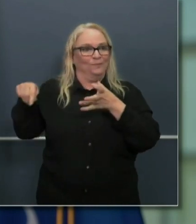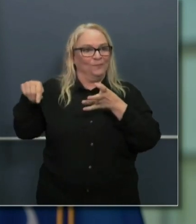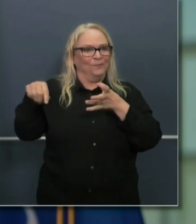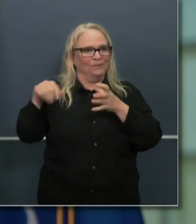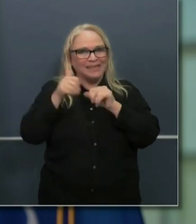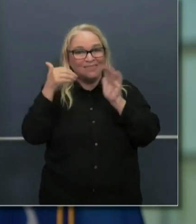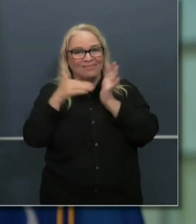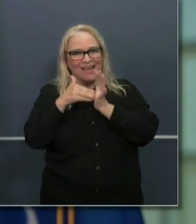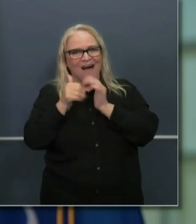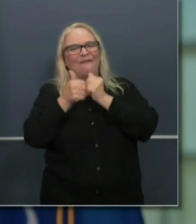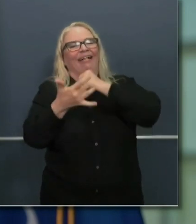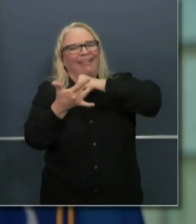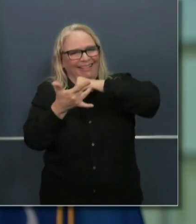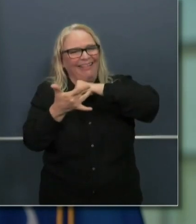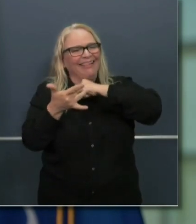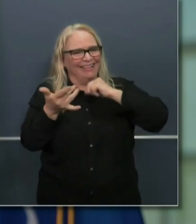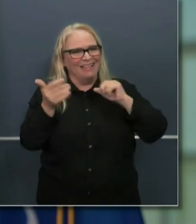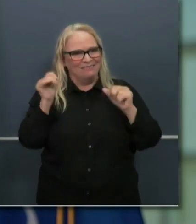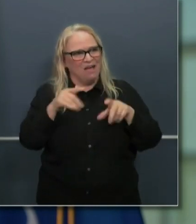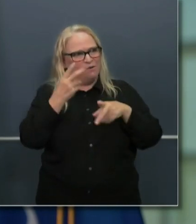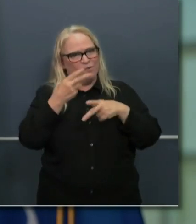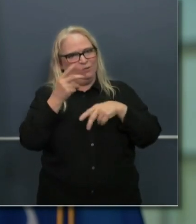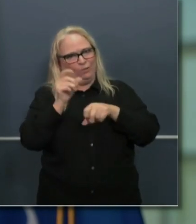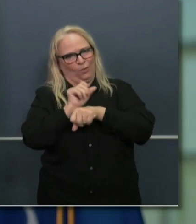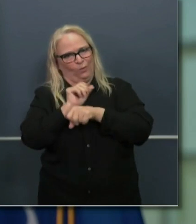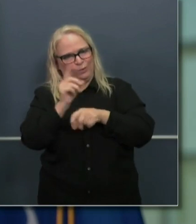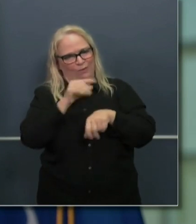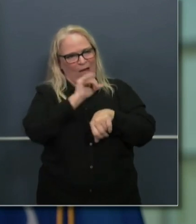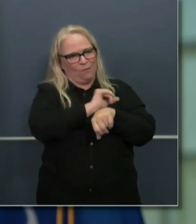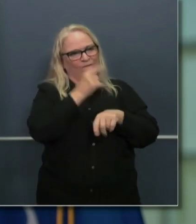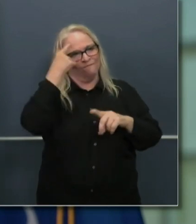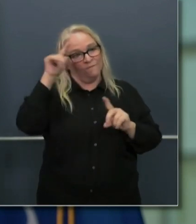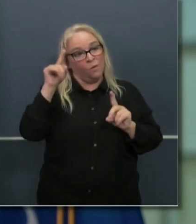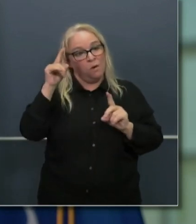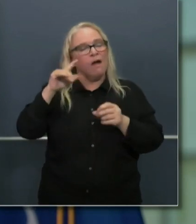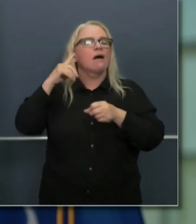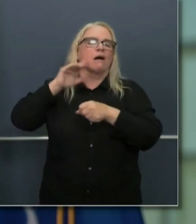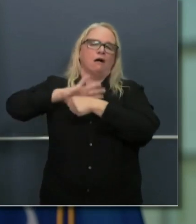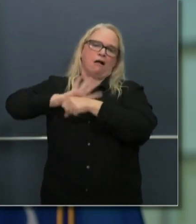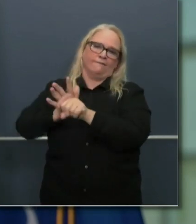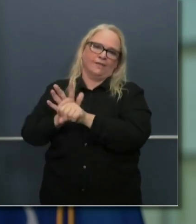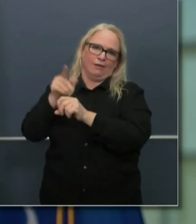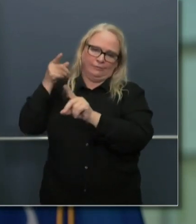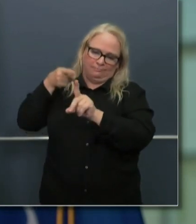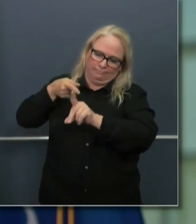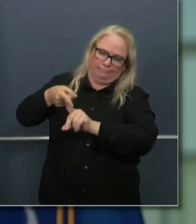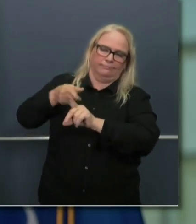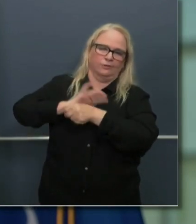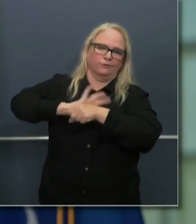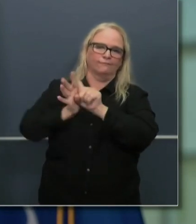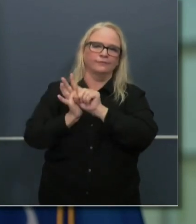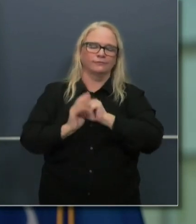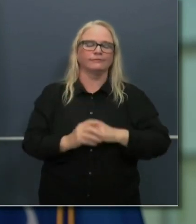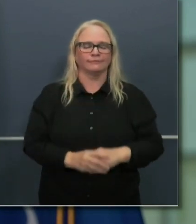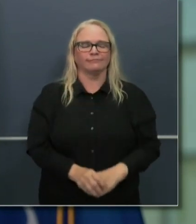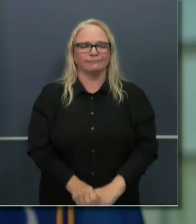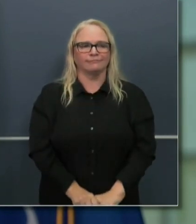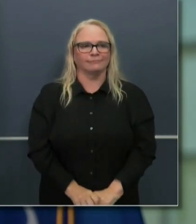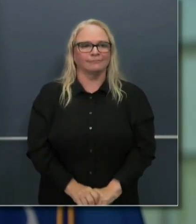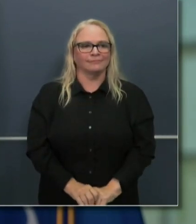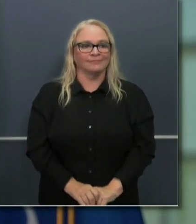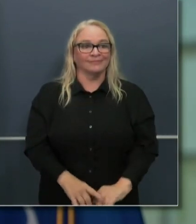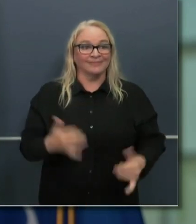the course of the next days, weeks, and months. With that, apparently we've done more to fix our technical difficulties. I'll take the